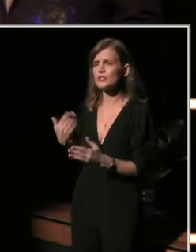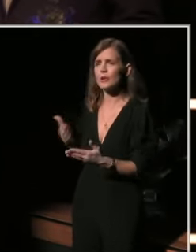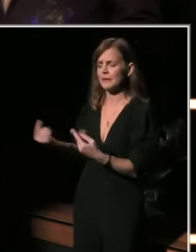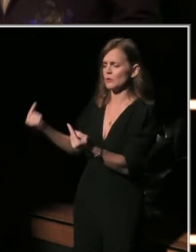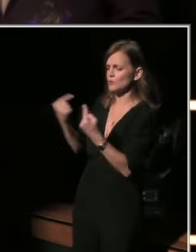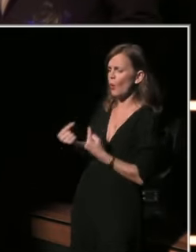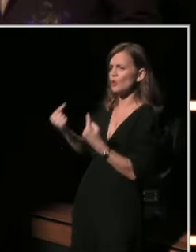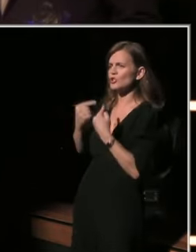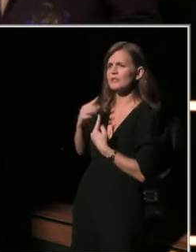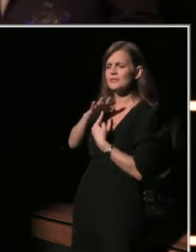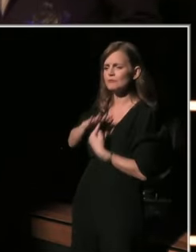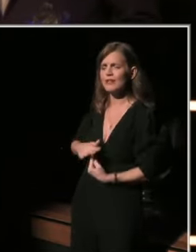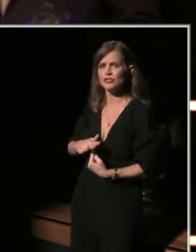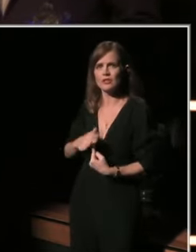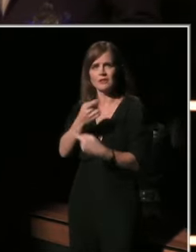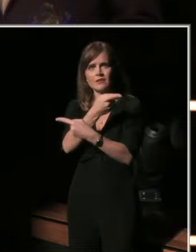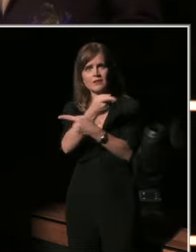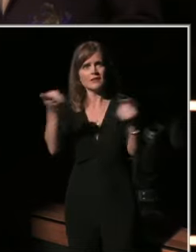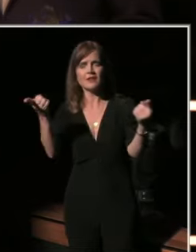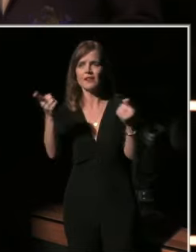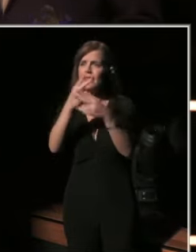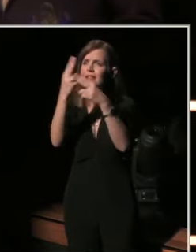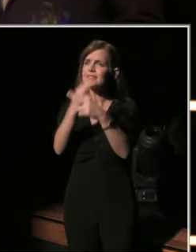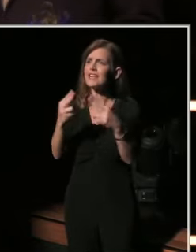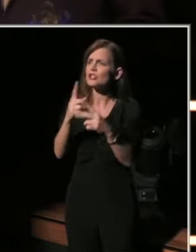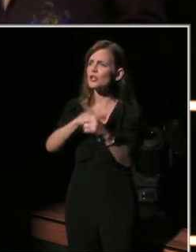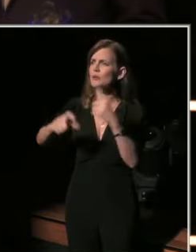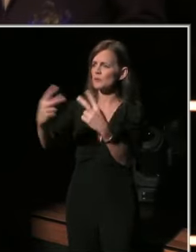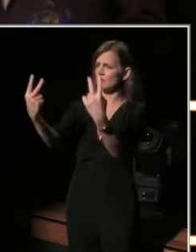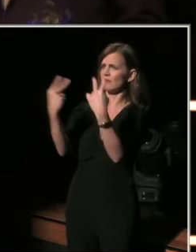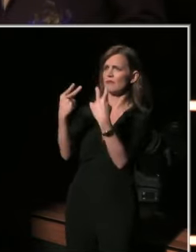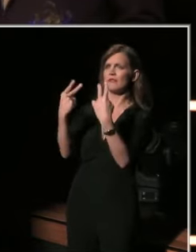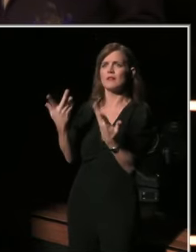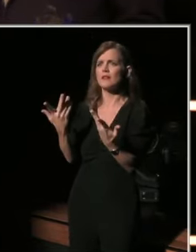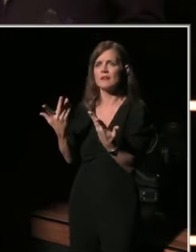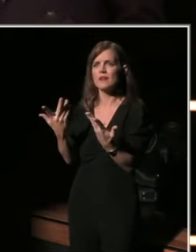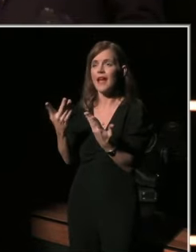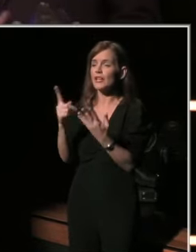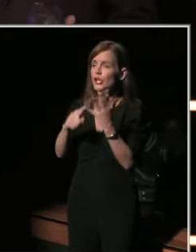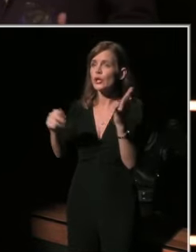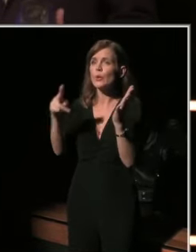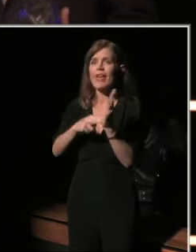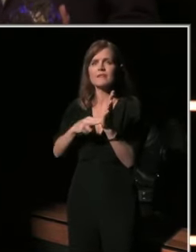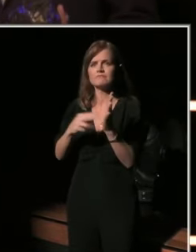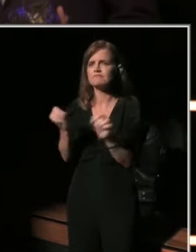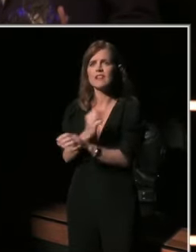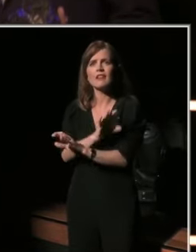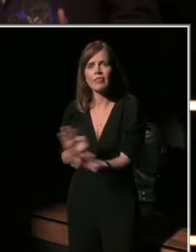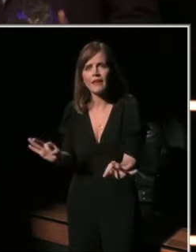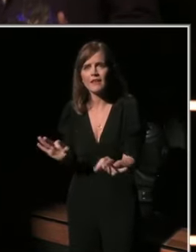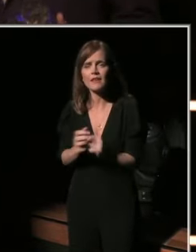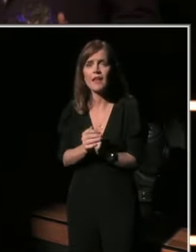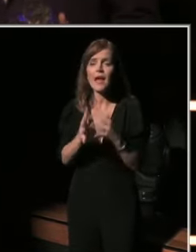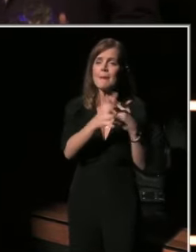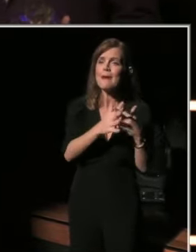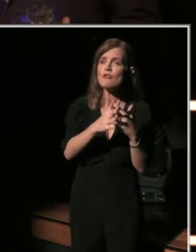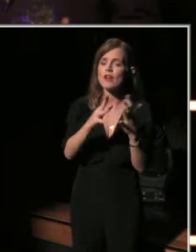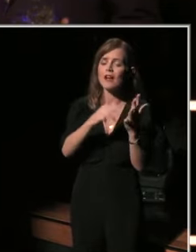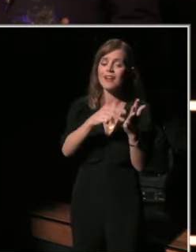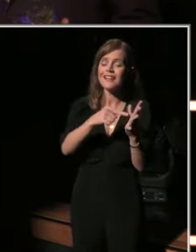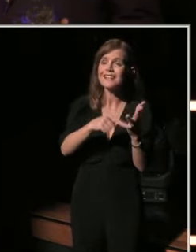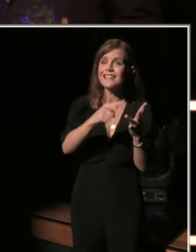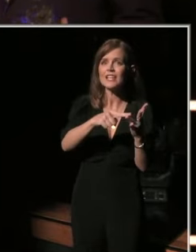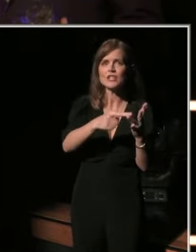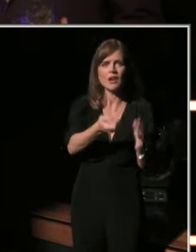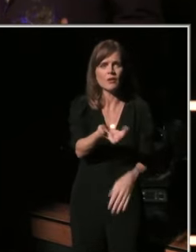it's happened right in front of the eyes of the international community and the United Nations. America and NATO